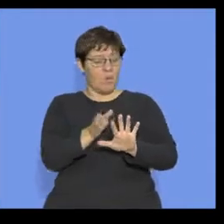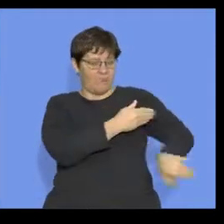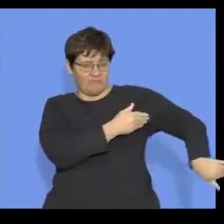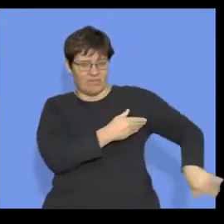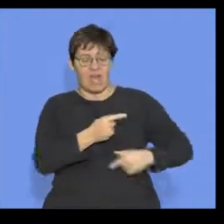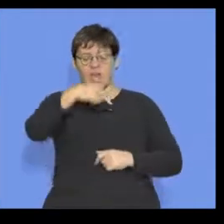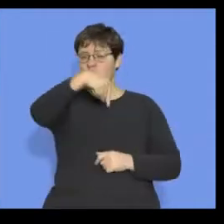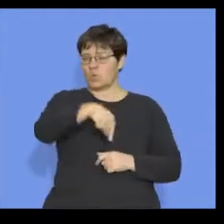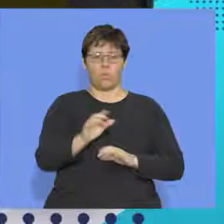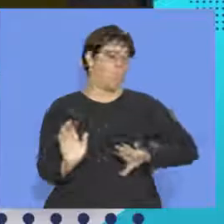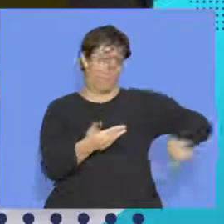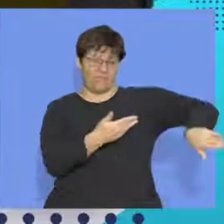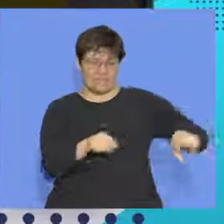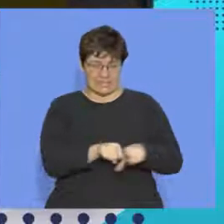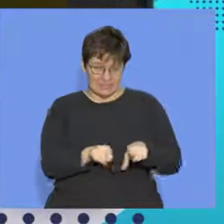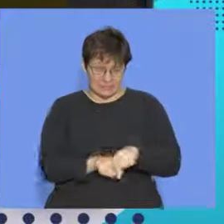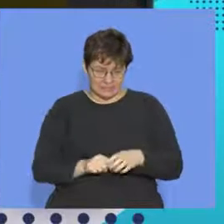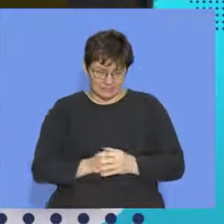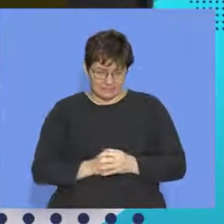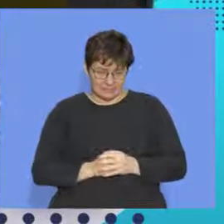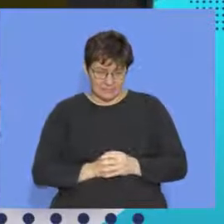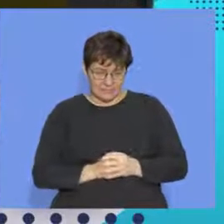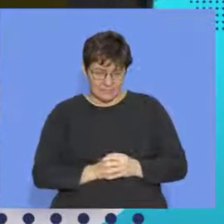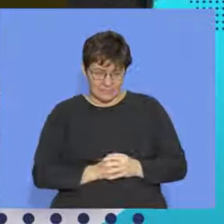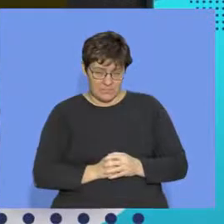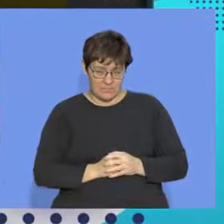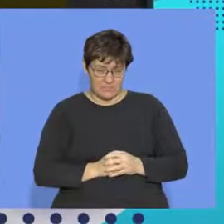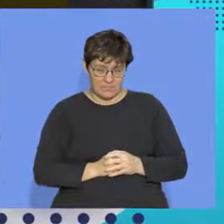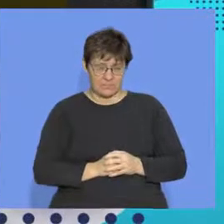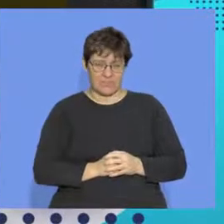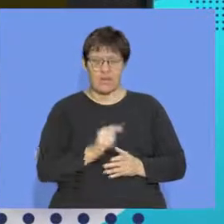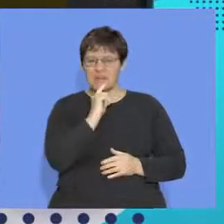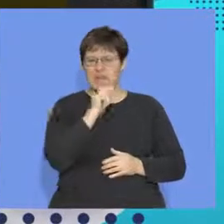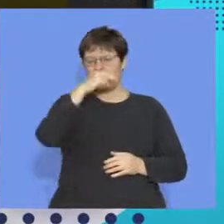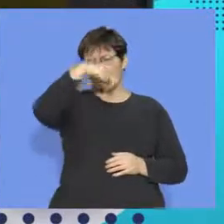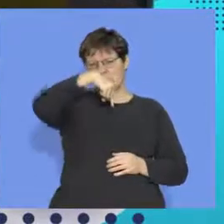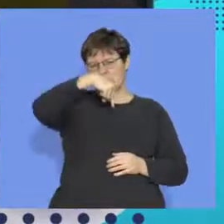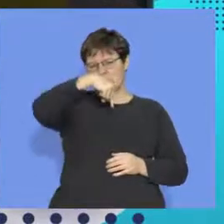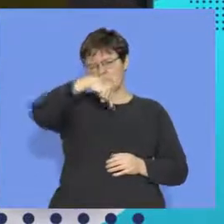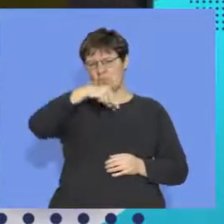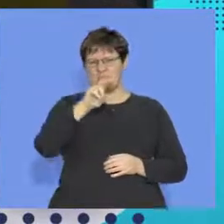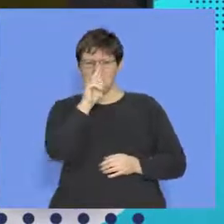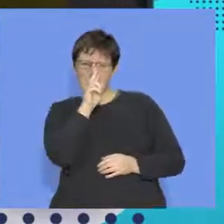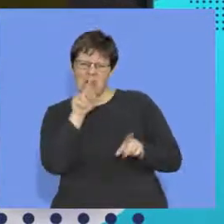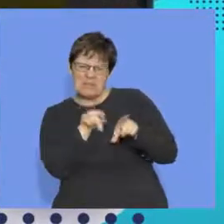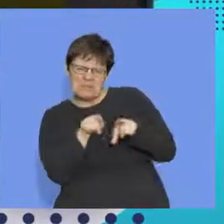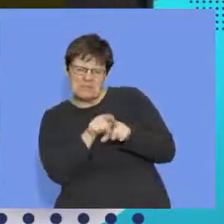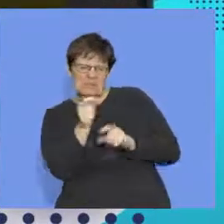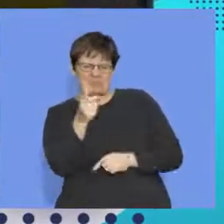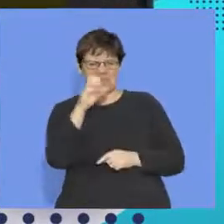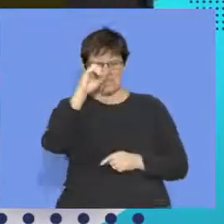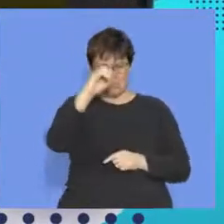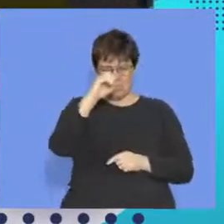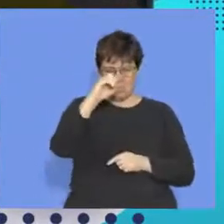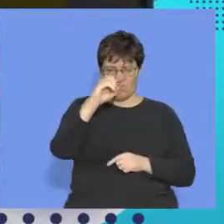don't use the Q and the vowels, okay? Because I think Q might look more like 0, okay? So we don't